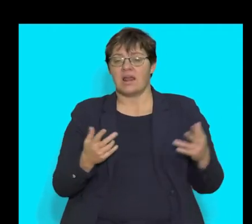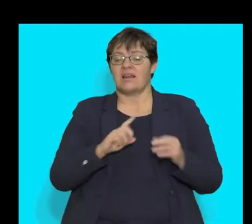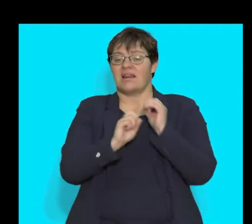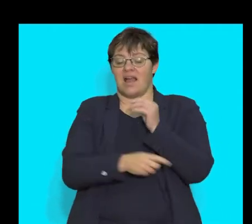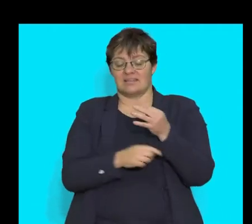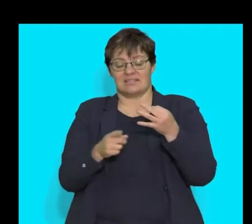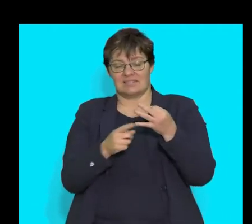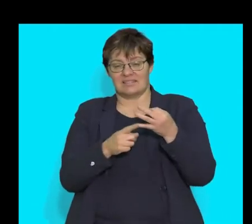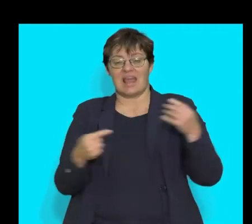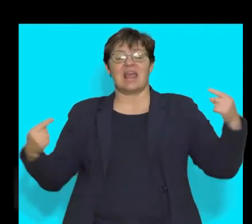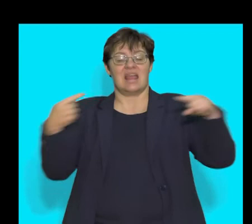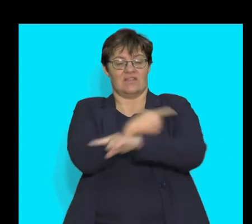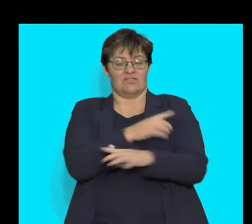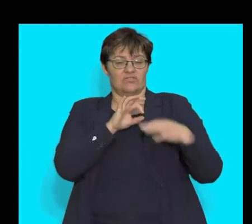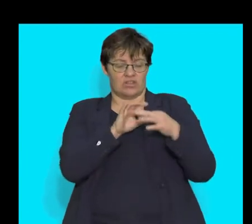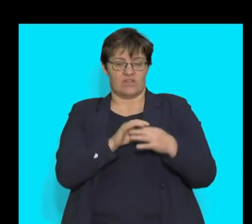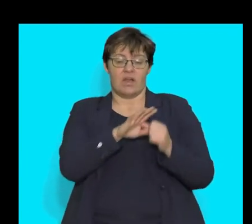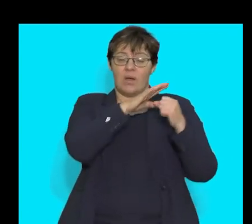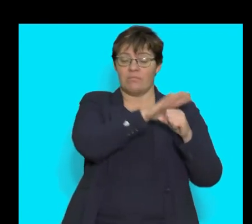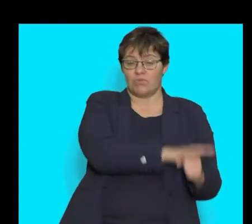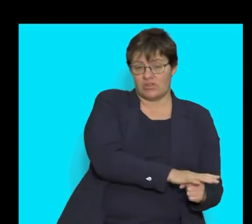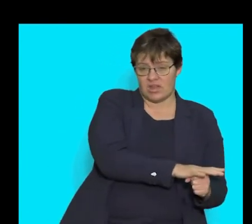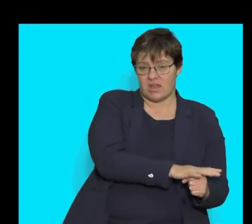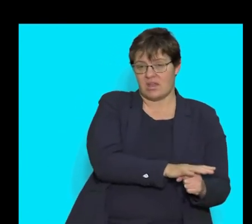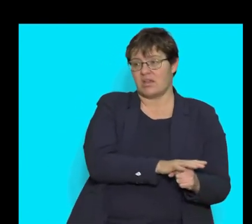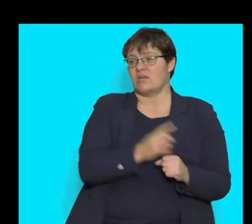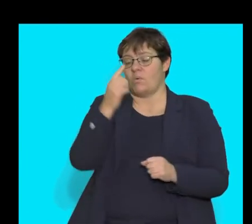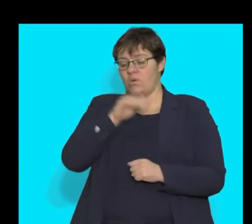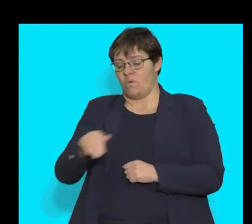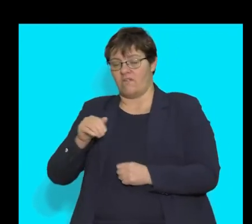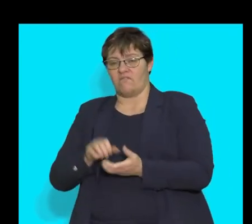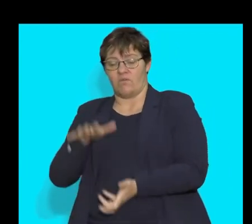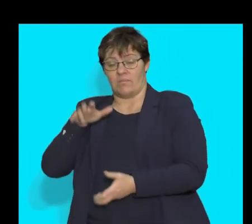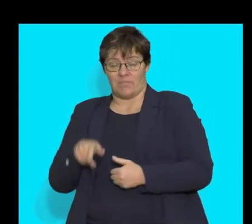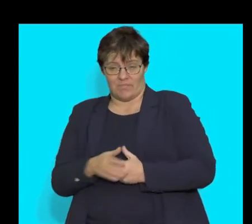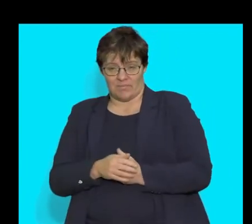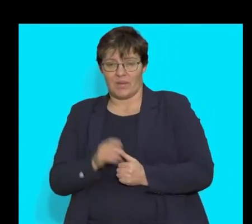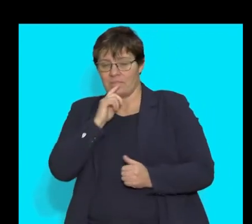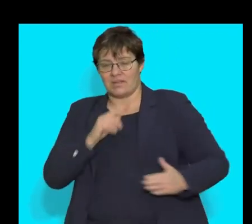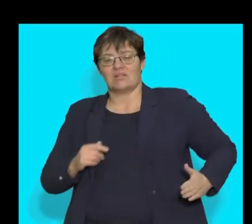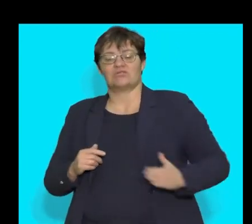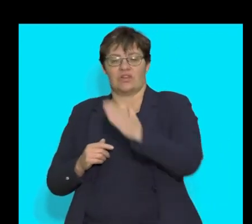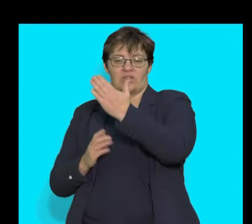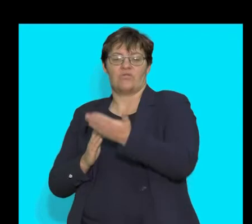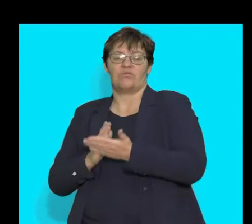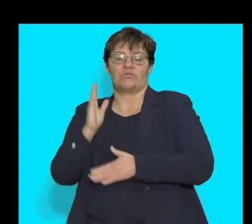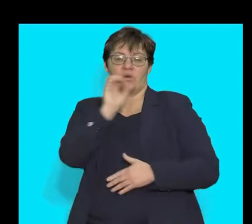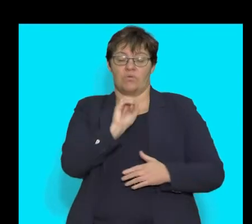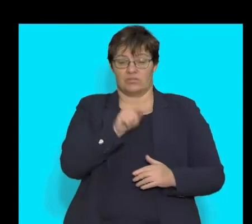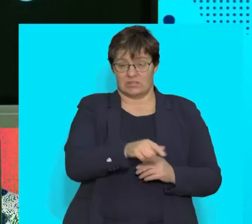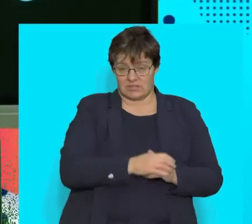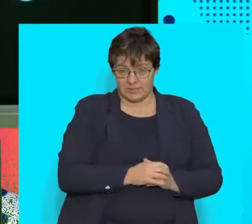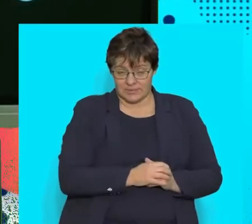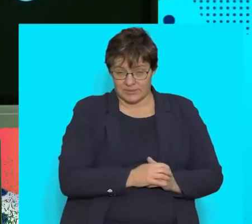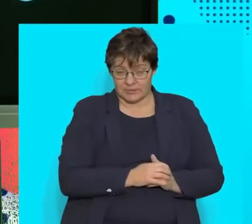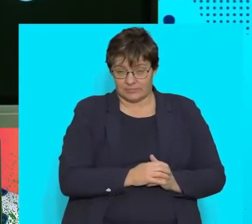the inverse relationship, we had pressure against 1 over volume, and that was a straight line that passed through the origin.